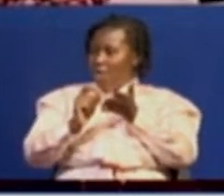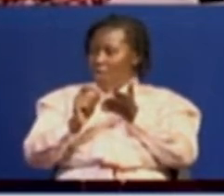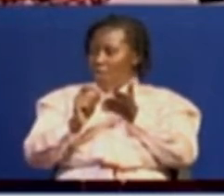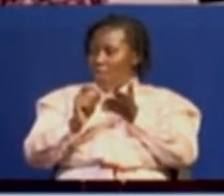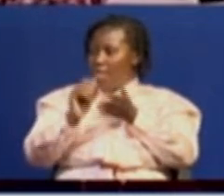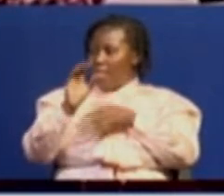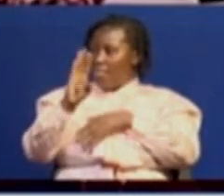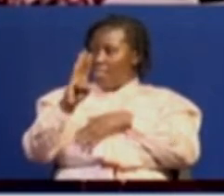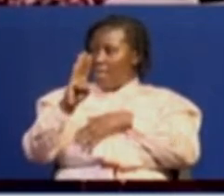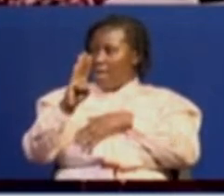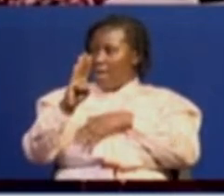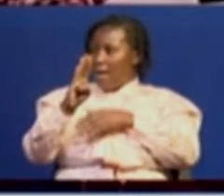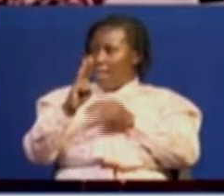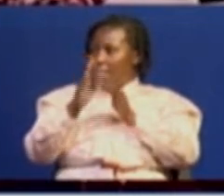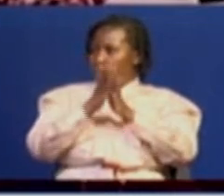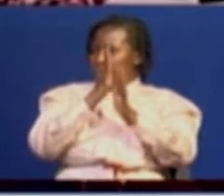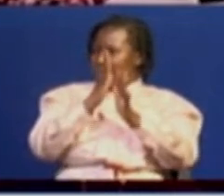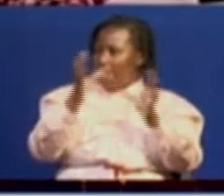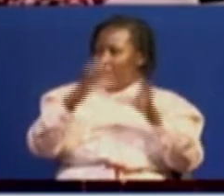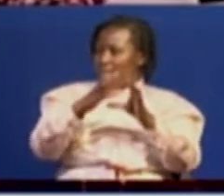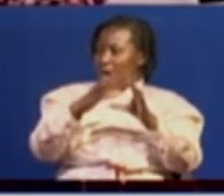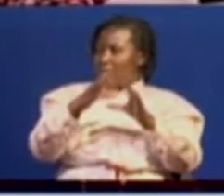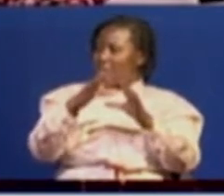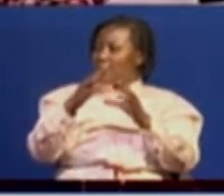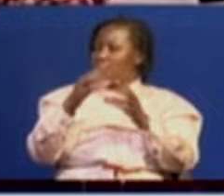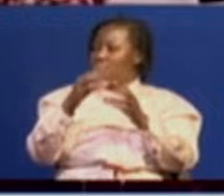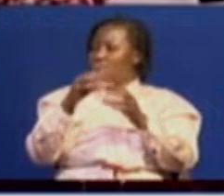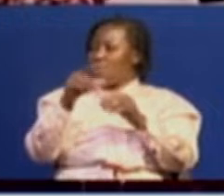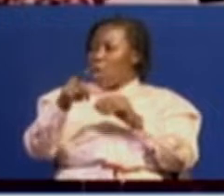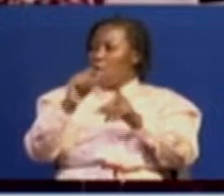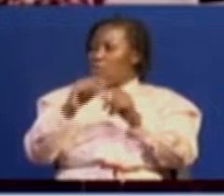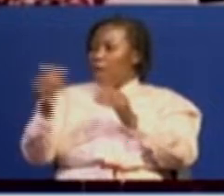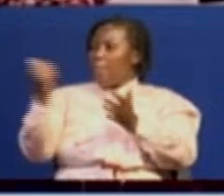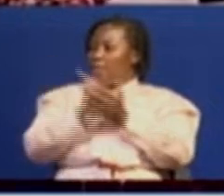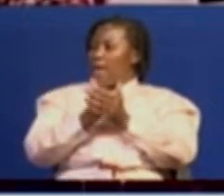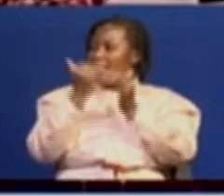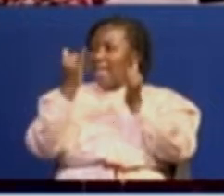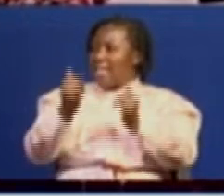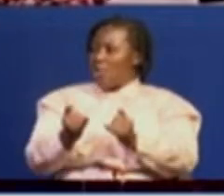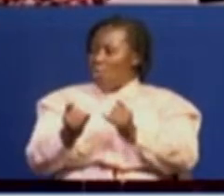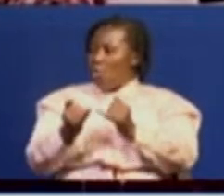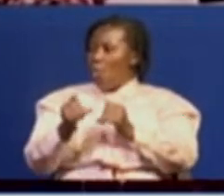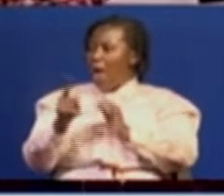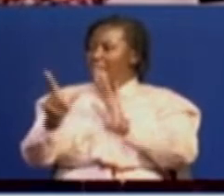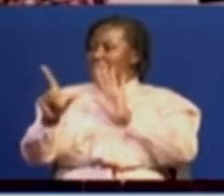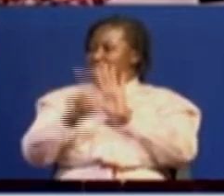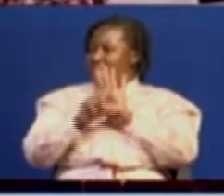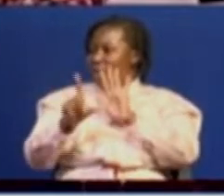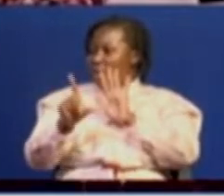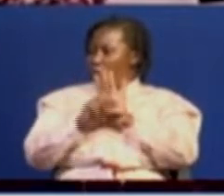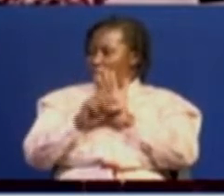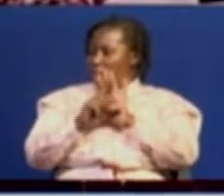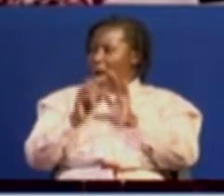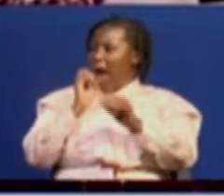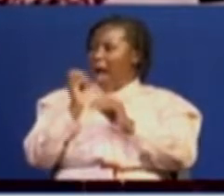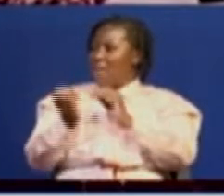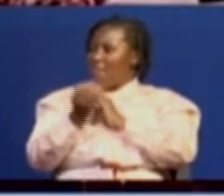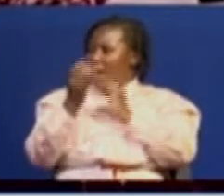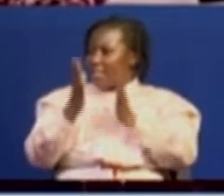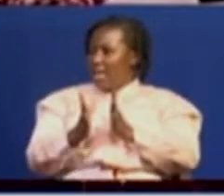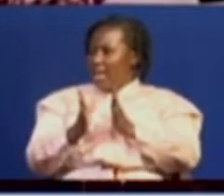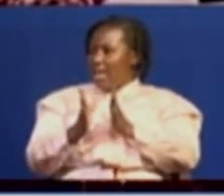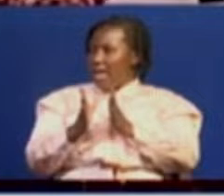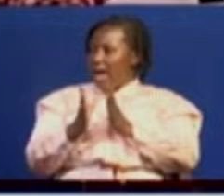the Bas Party has been nominated for appointment as the new legal advisor of the governor Meru